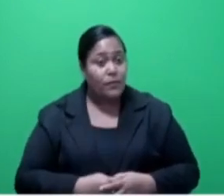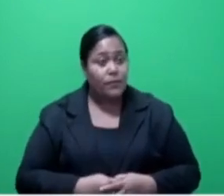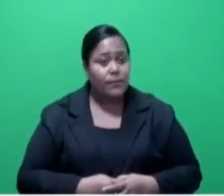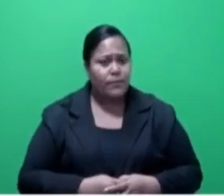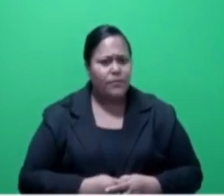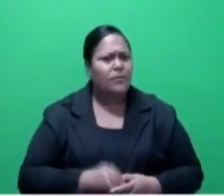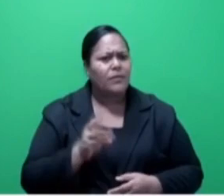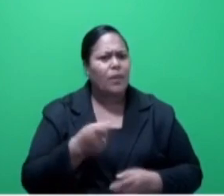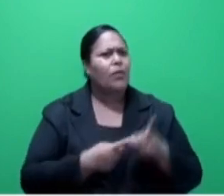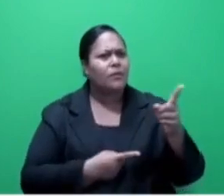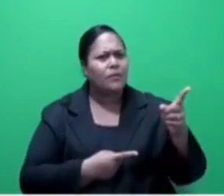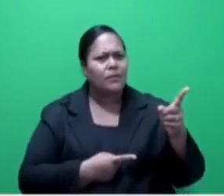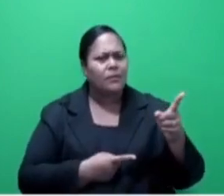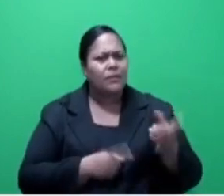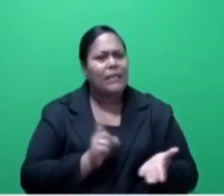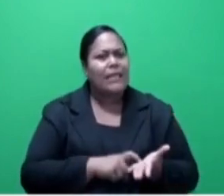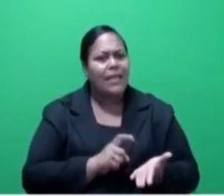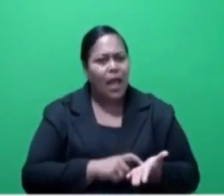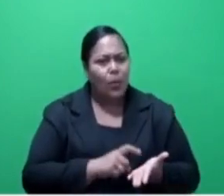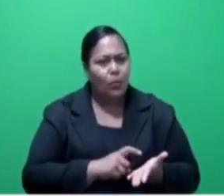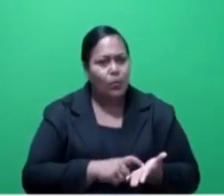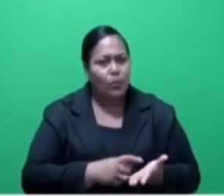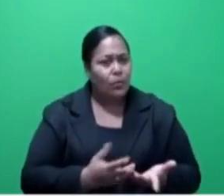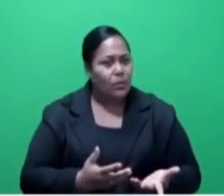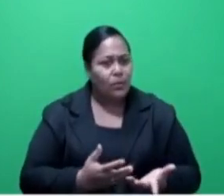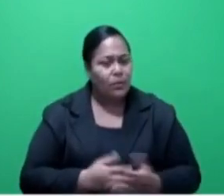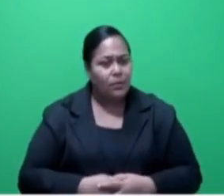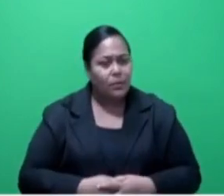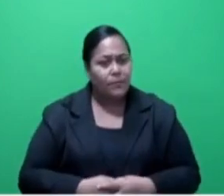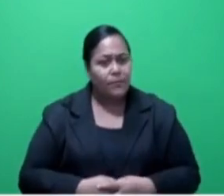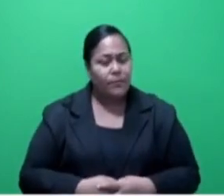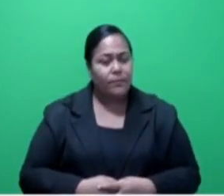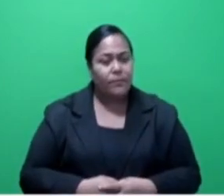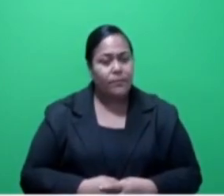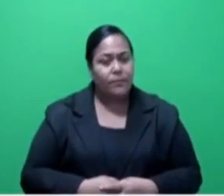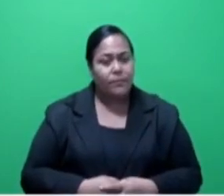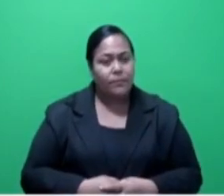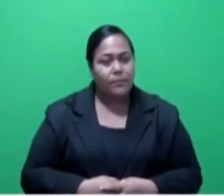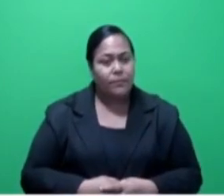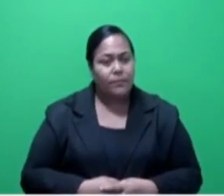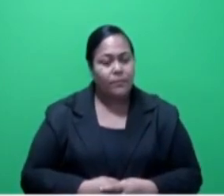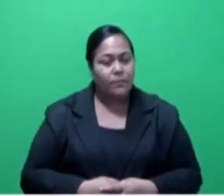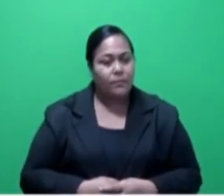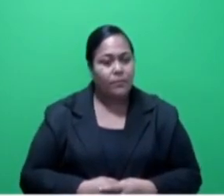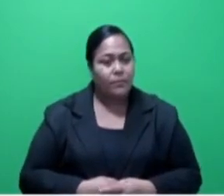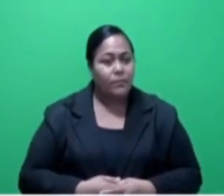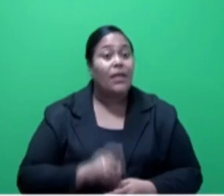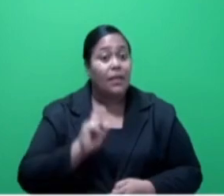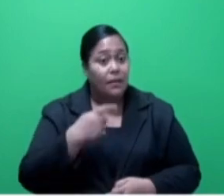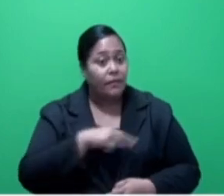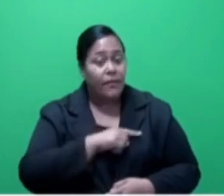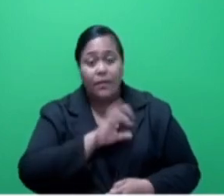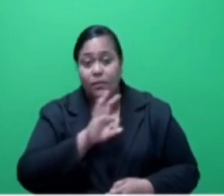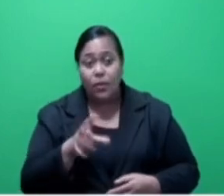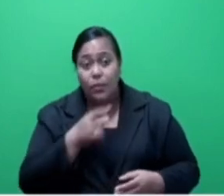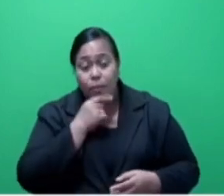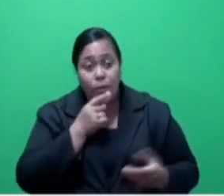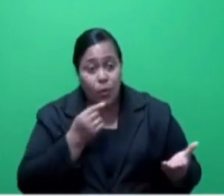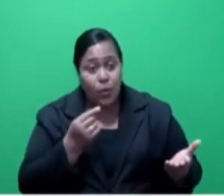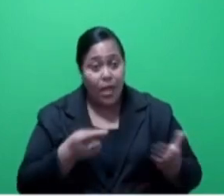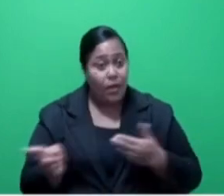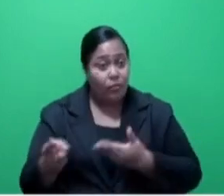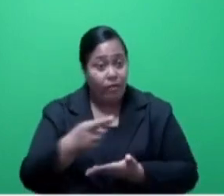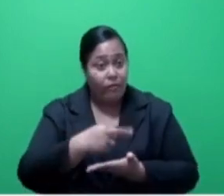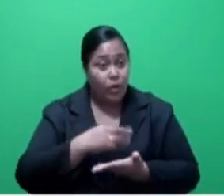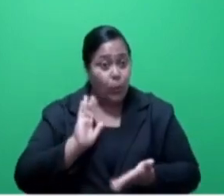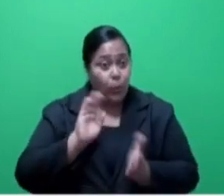back said Dinao and all this, Mr. Speaker, sir. So basically, if we had not borrowed and our revenues had shot down